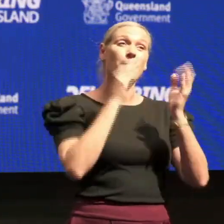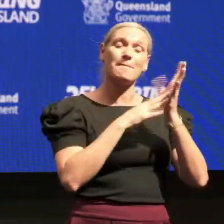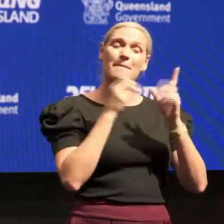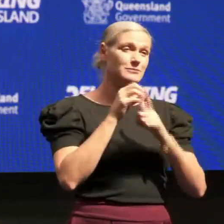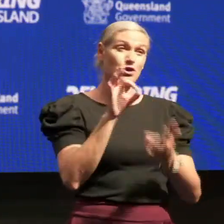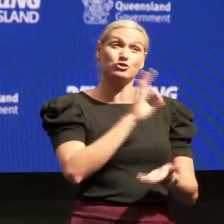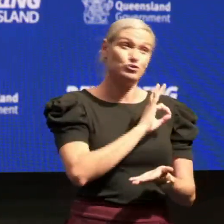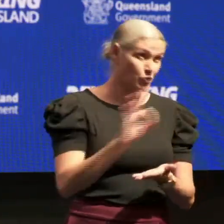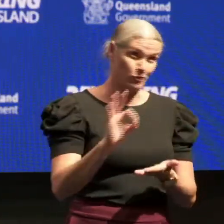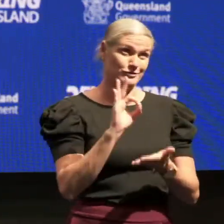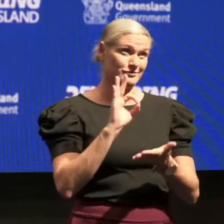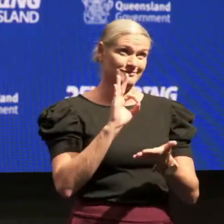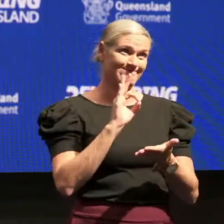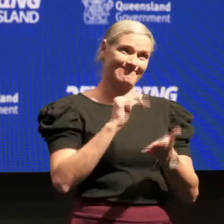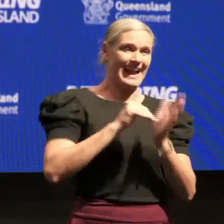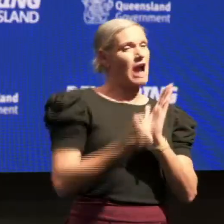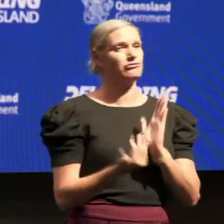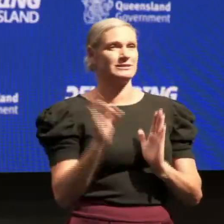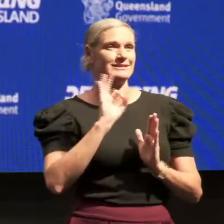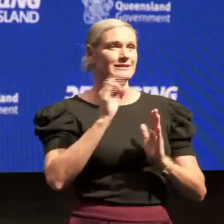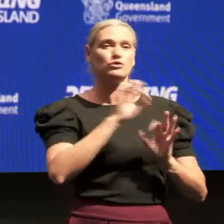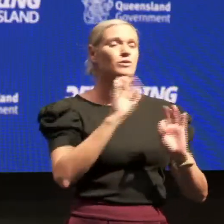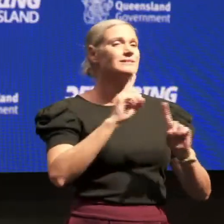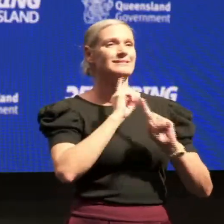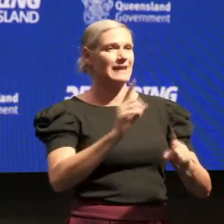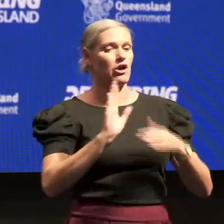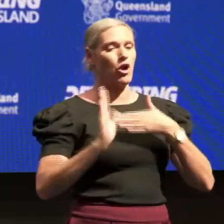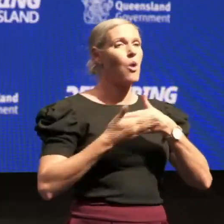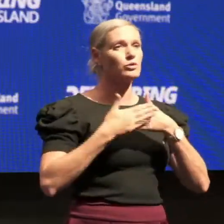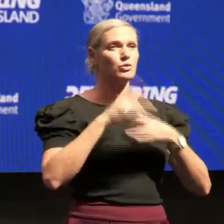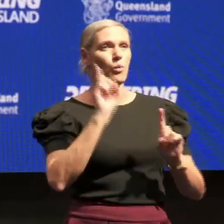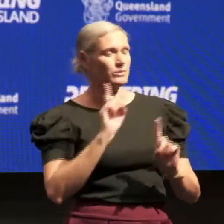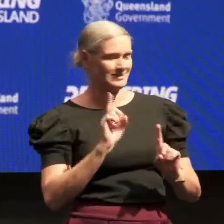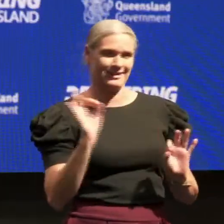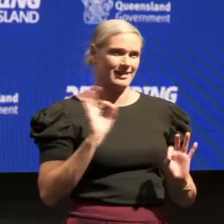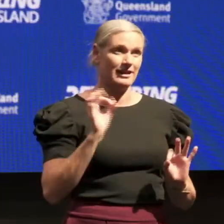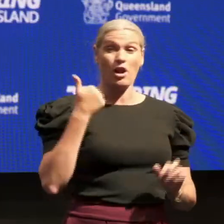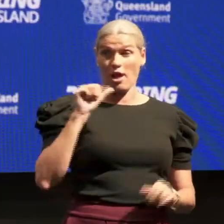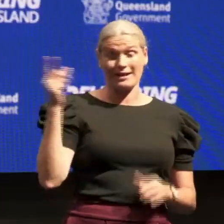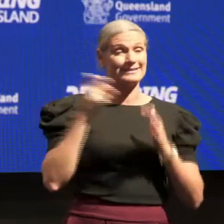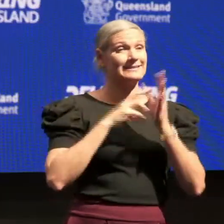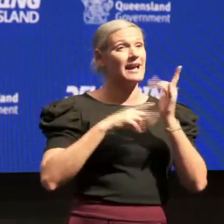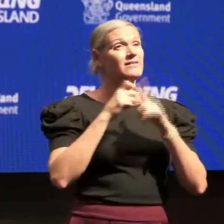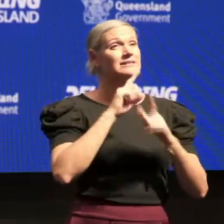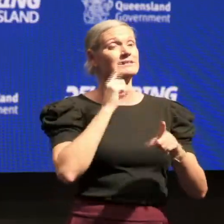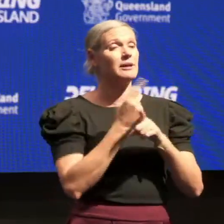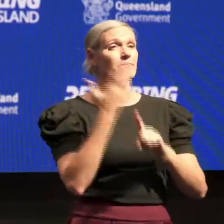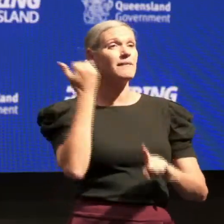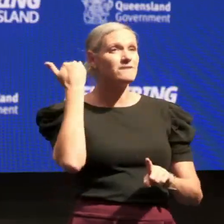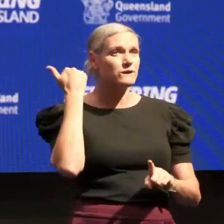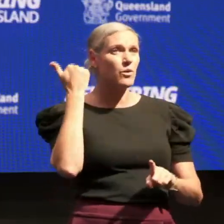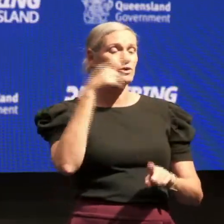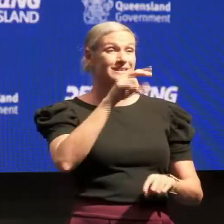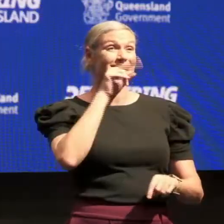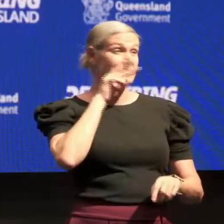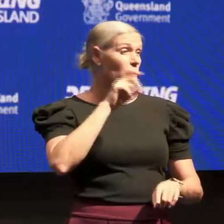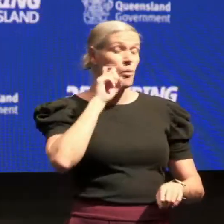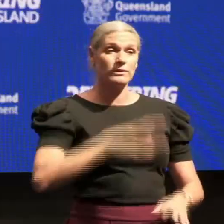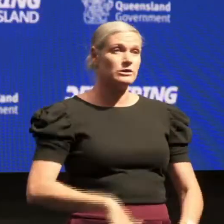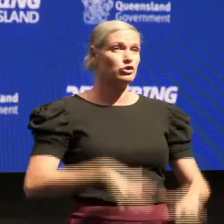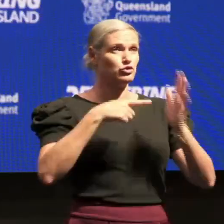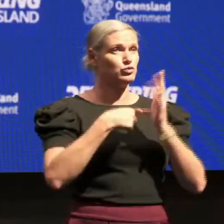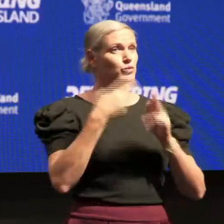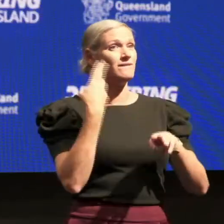Maps are not up to date with regards to road closures and flooding, and as again was mentioned by the Premier and the Bureau, we're seeing rapid rises and